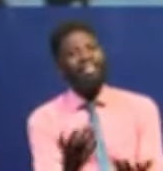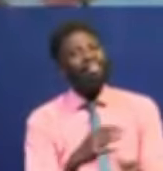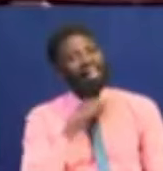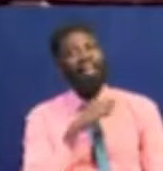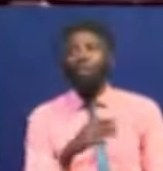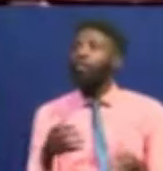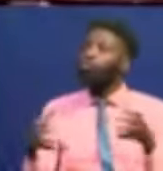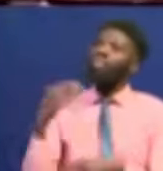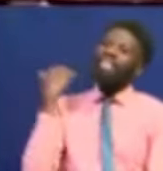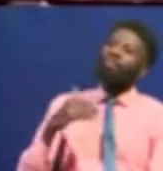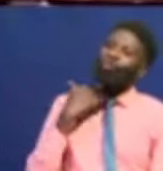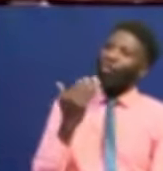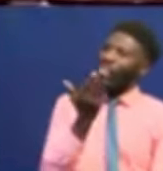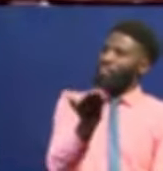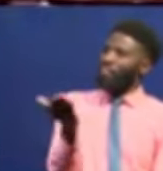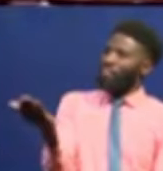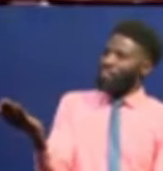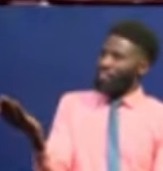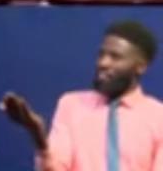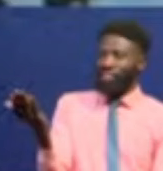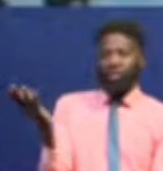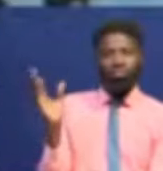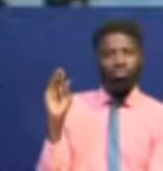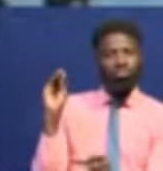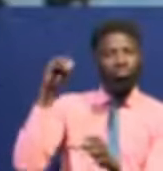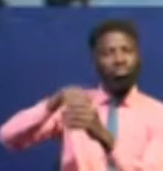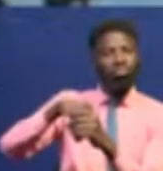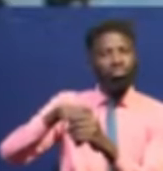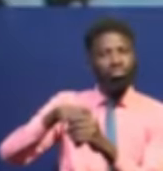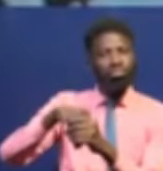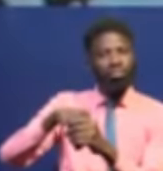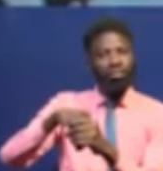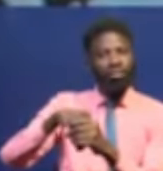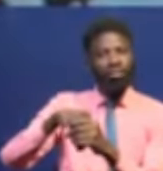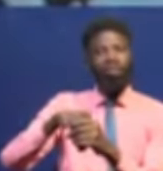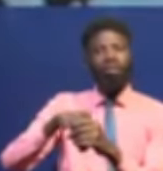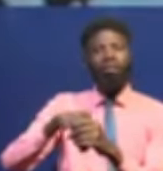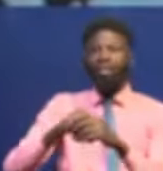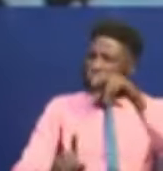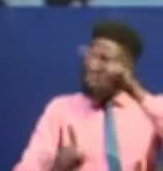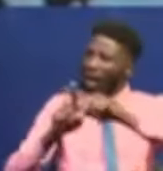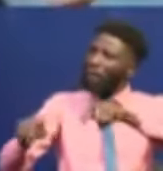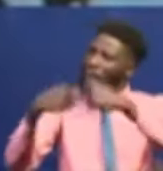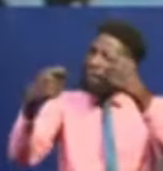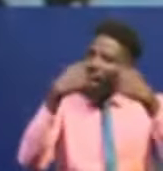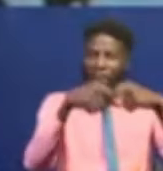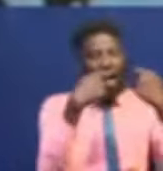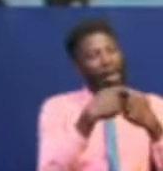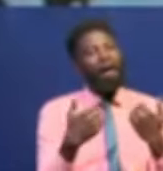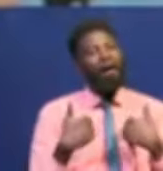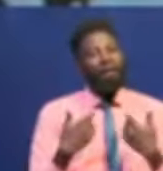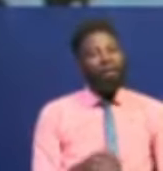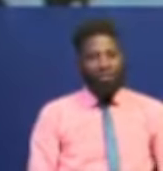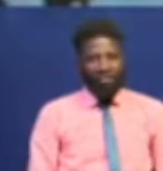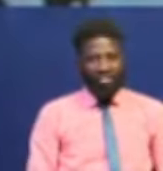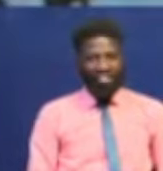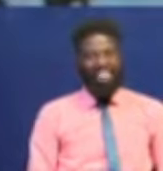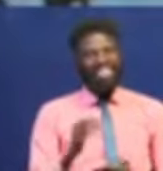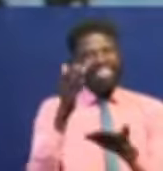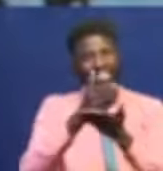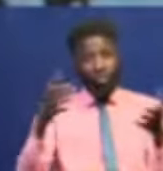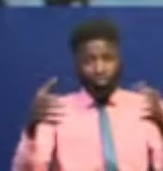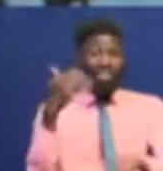there are criminals who infiltrated and caused mayhem. And in fact, some of